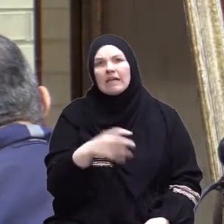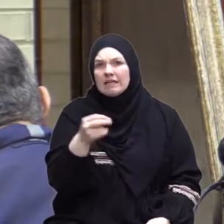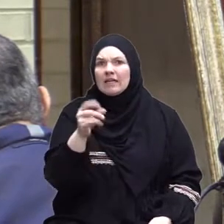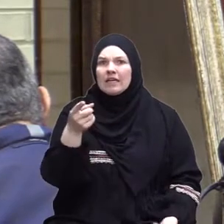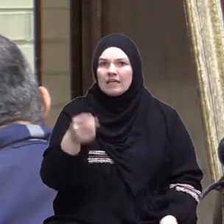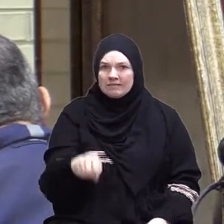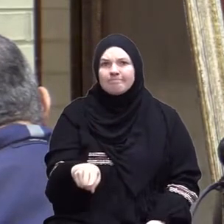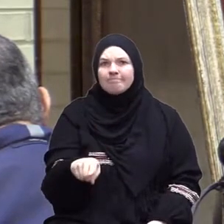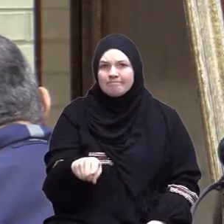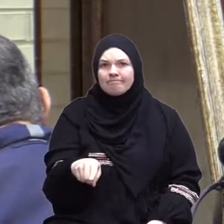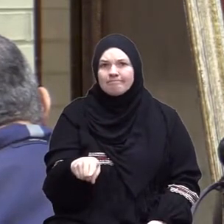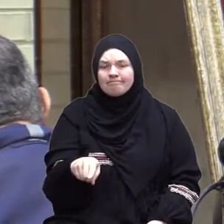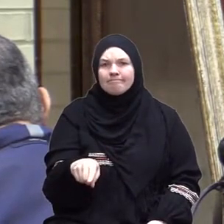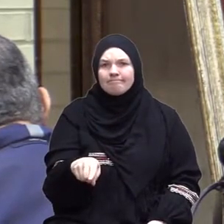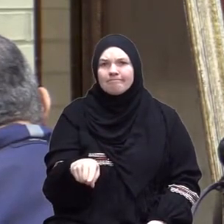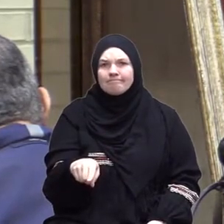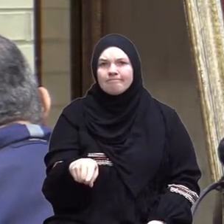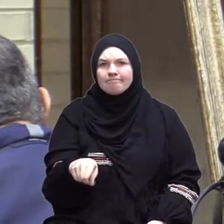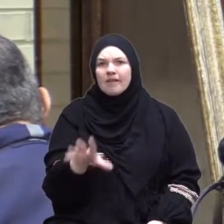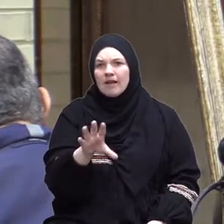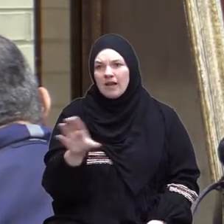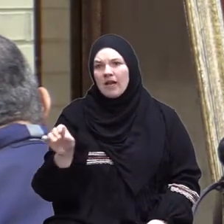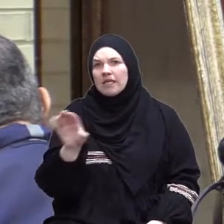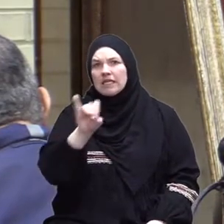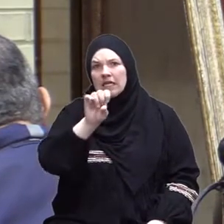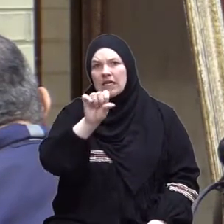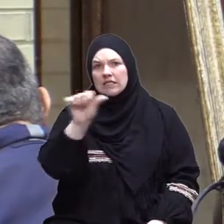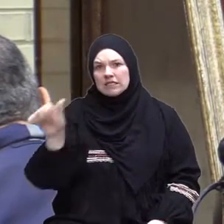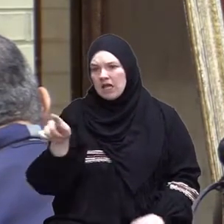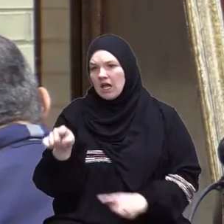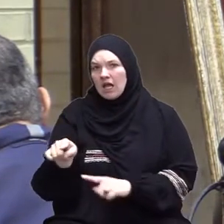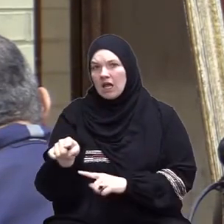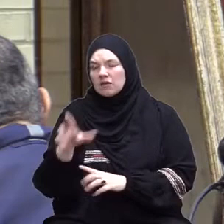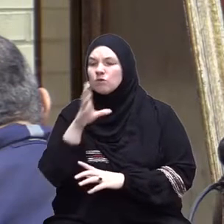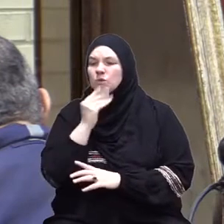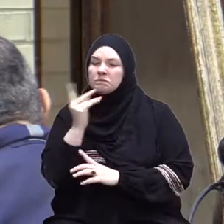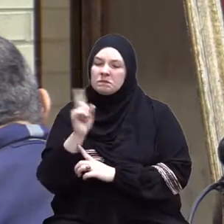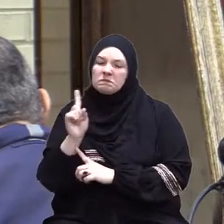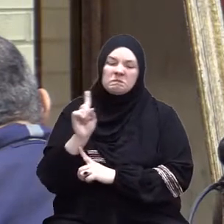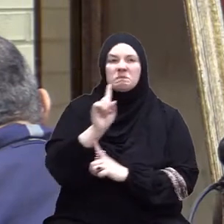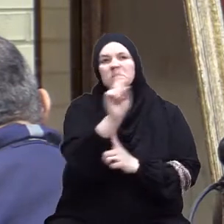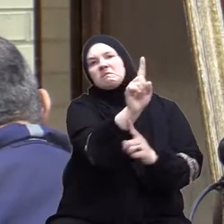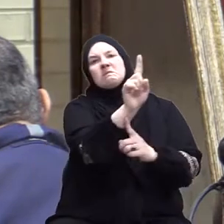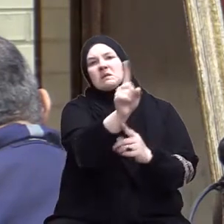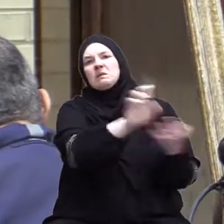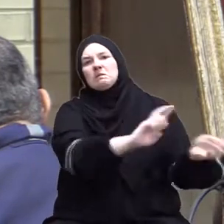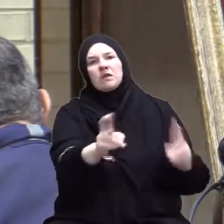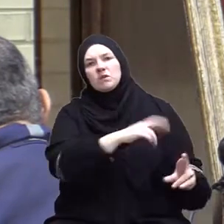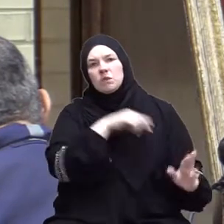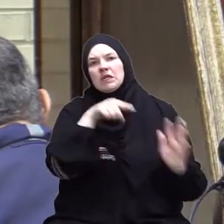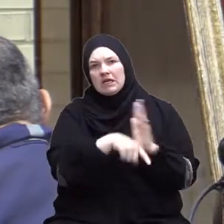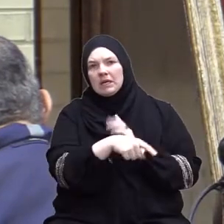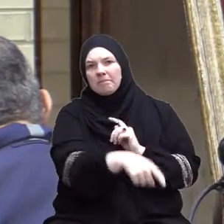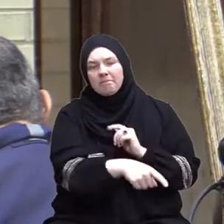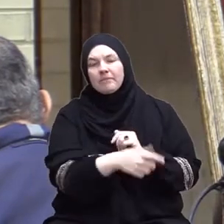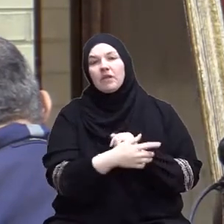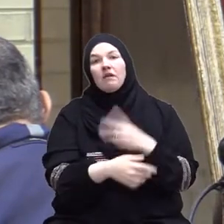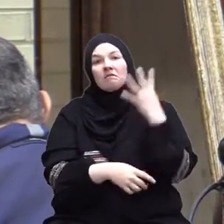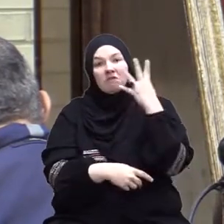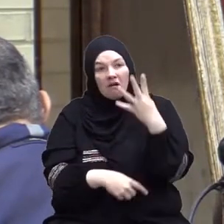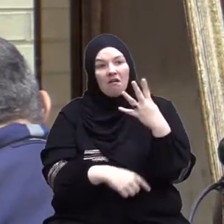happened. They delivered him to be crucified. So after killing four prophets in a